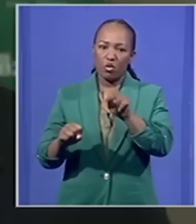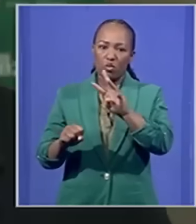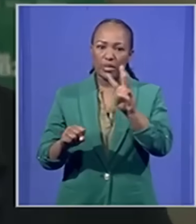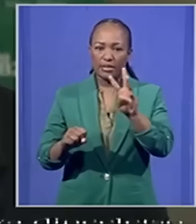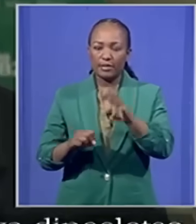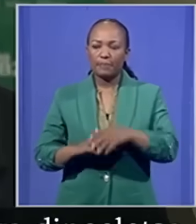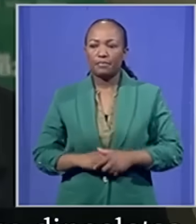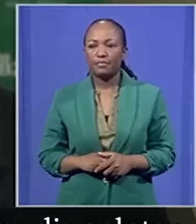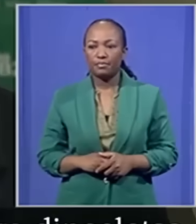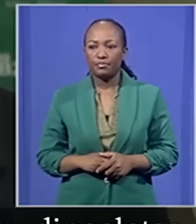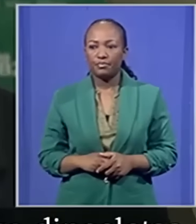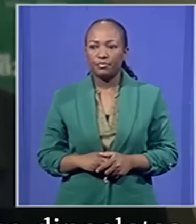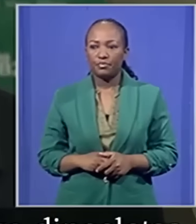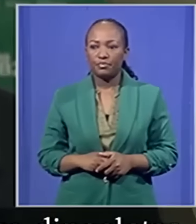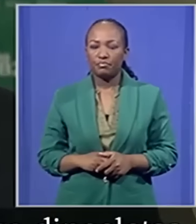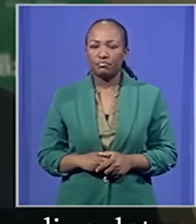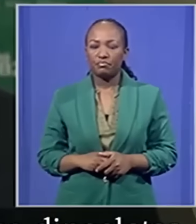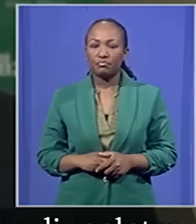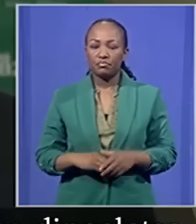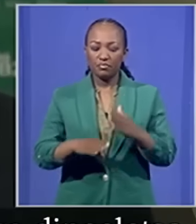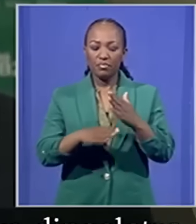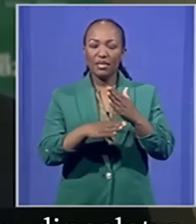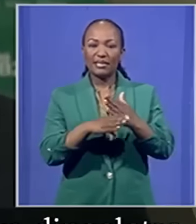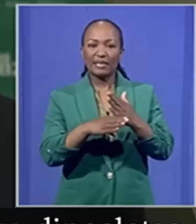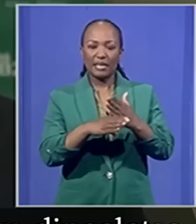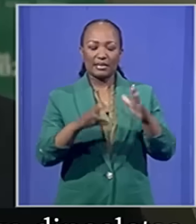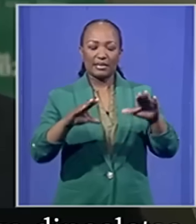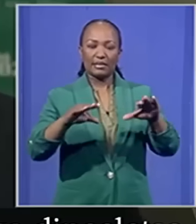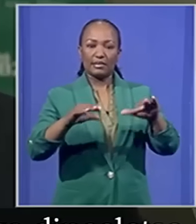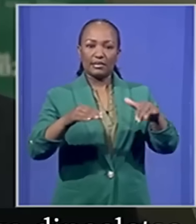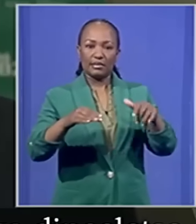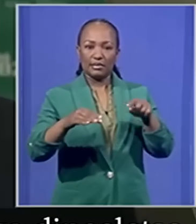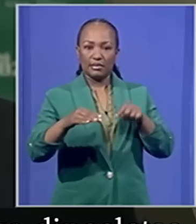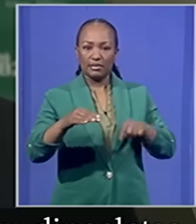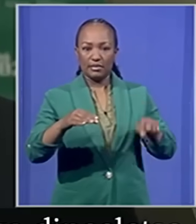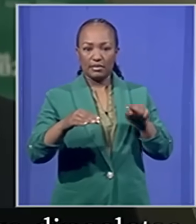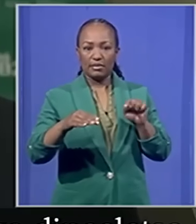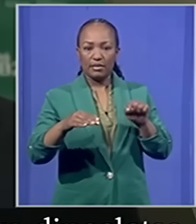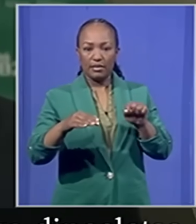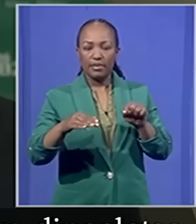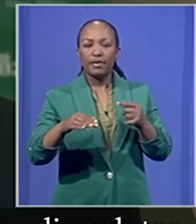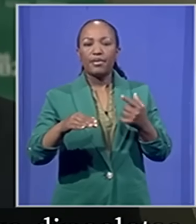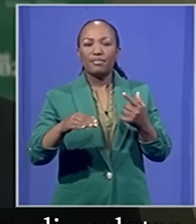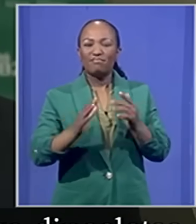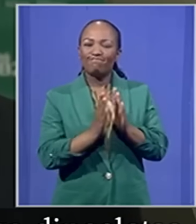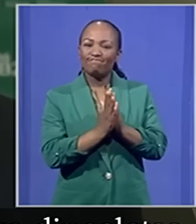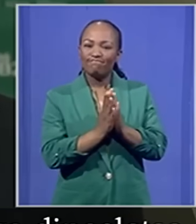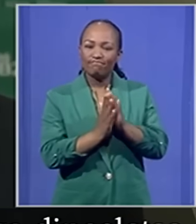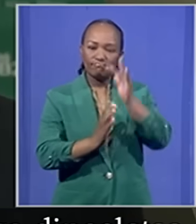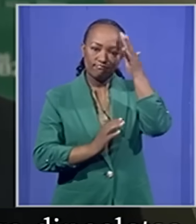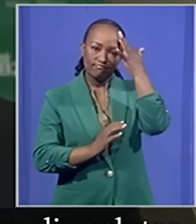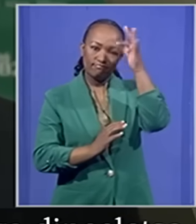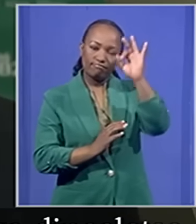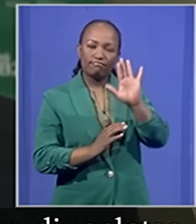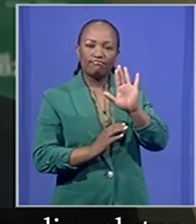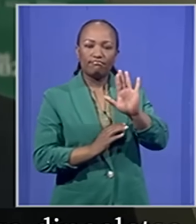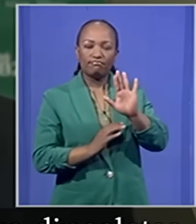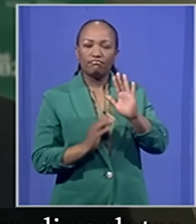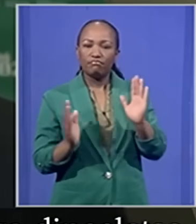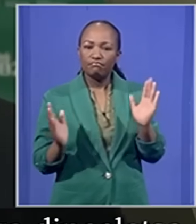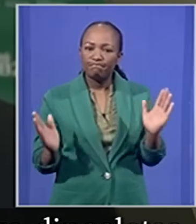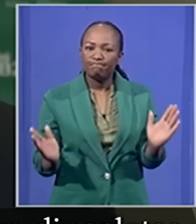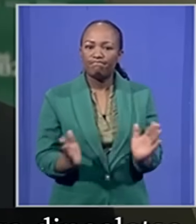So the task force has called for governments to promote a stable